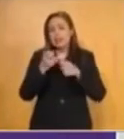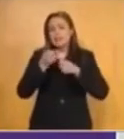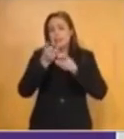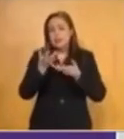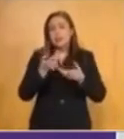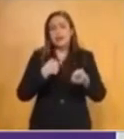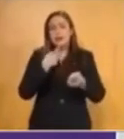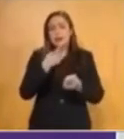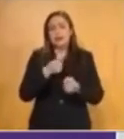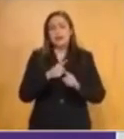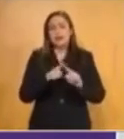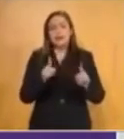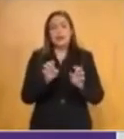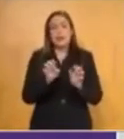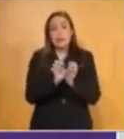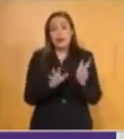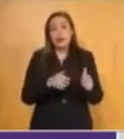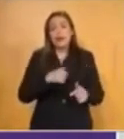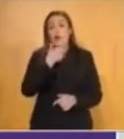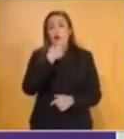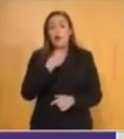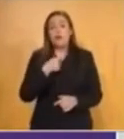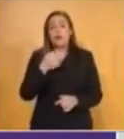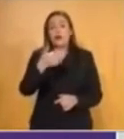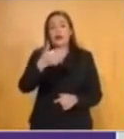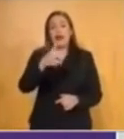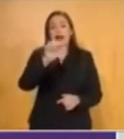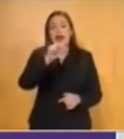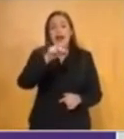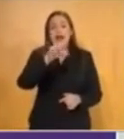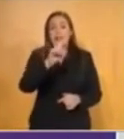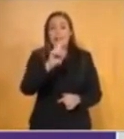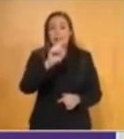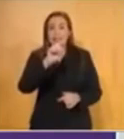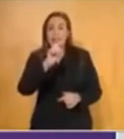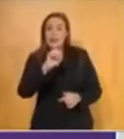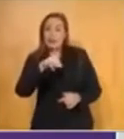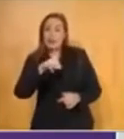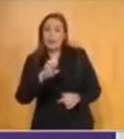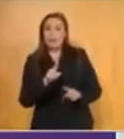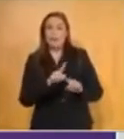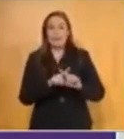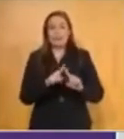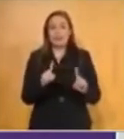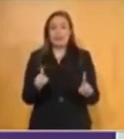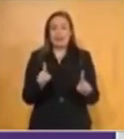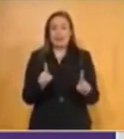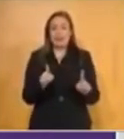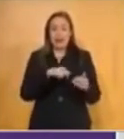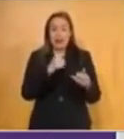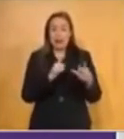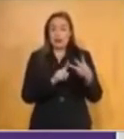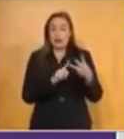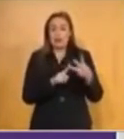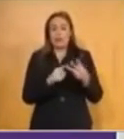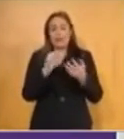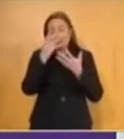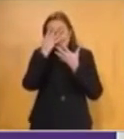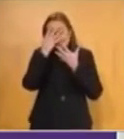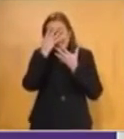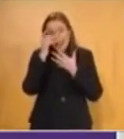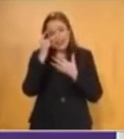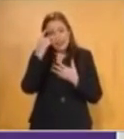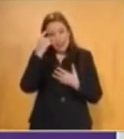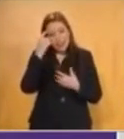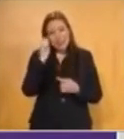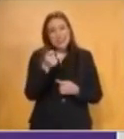use handsome, okay? It's different. Now, the next one, shy. Do you remember what is shy? We said that